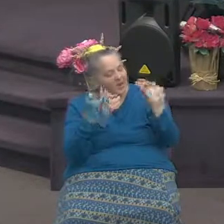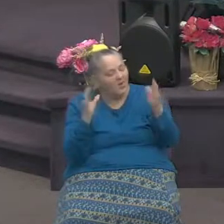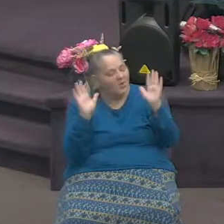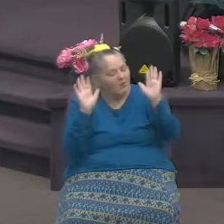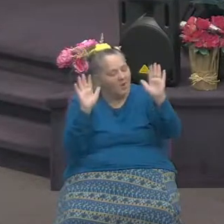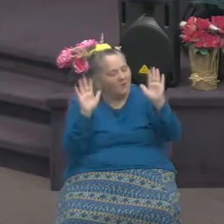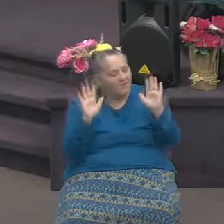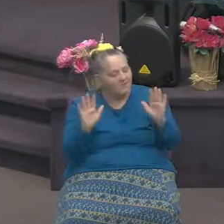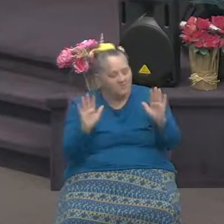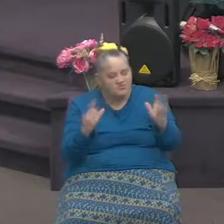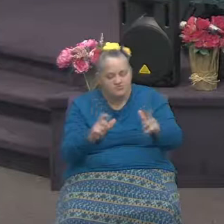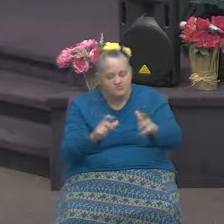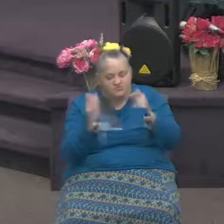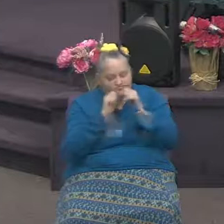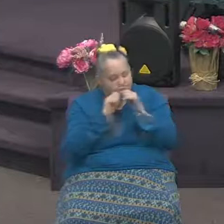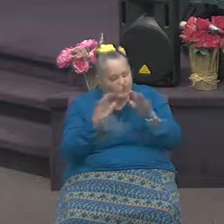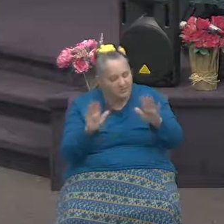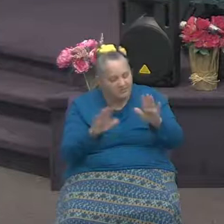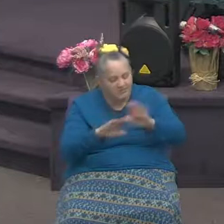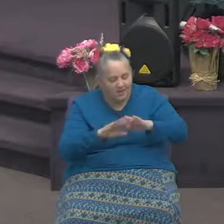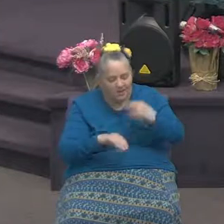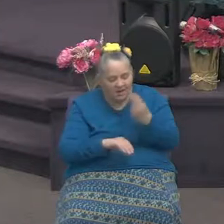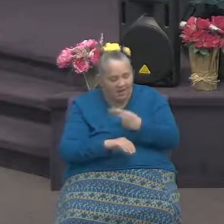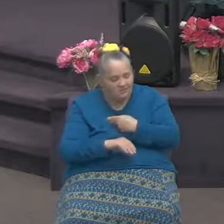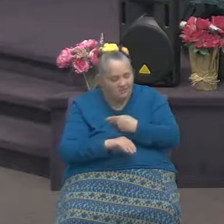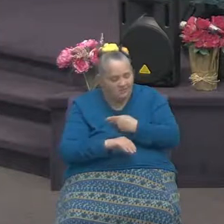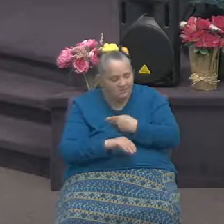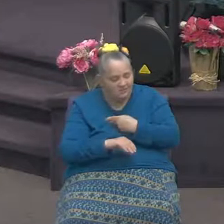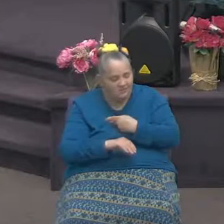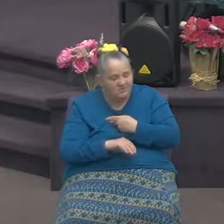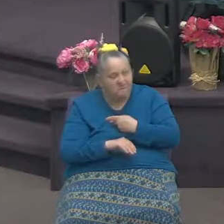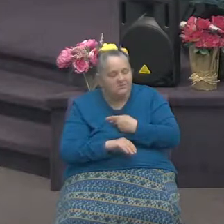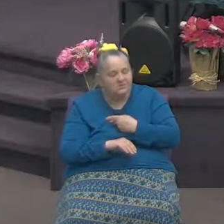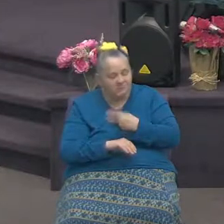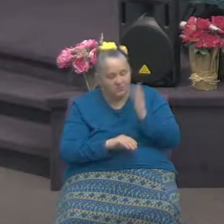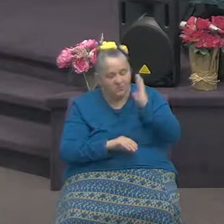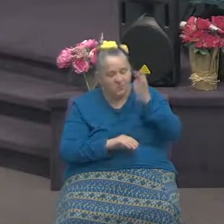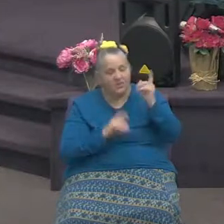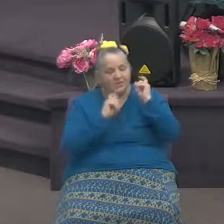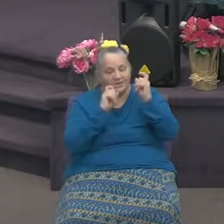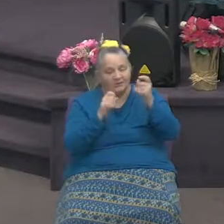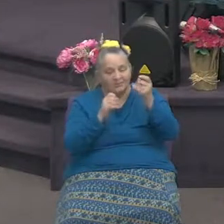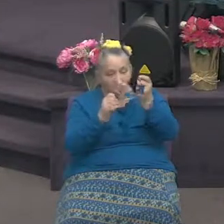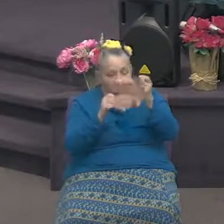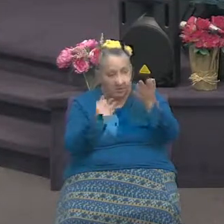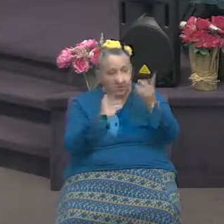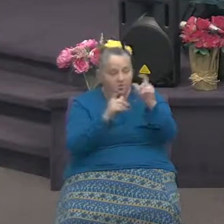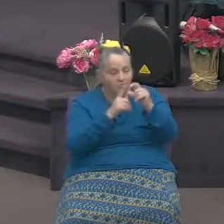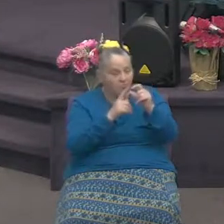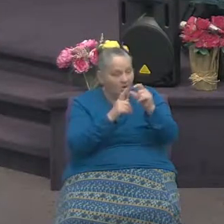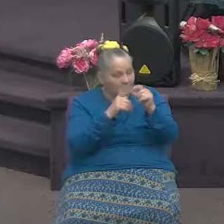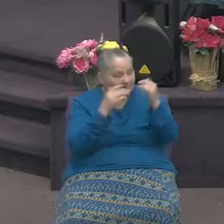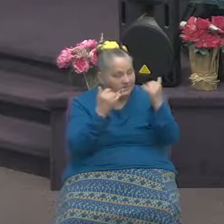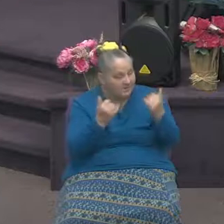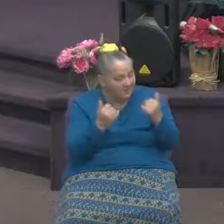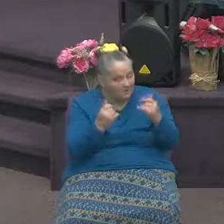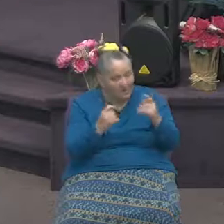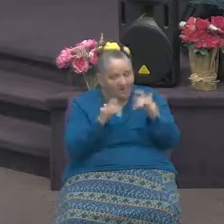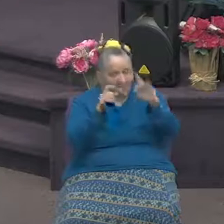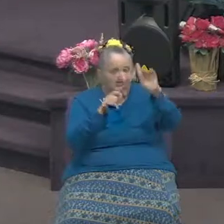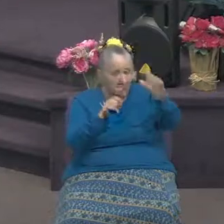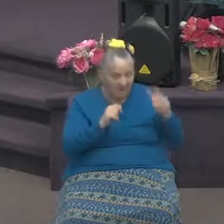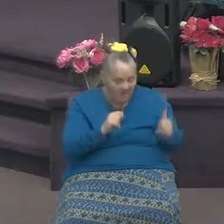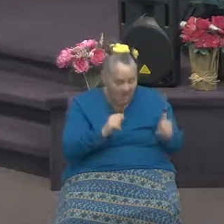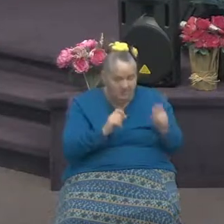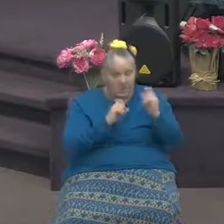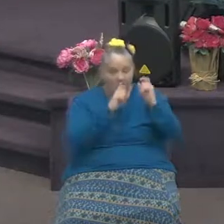wonderful, great, abundant blessings upon us. And Lord, we are going to give in obedience to your word today. We're going to give our